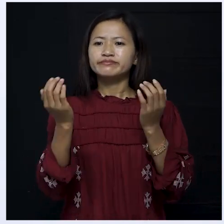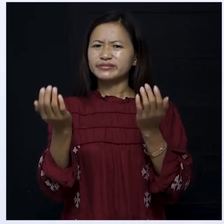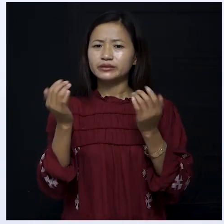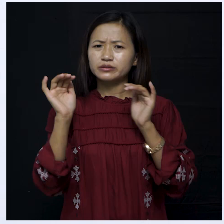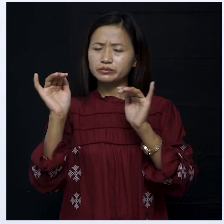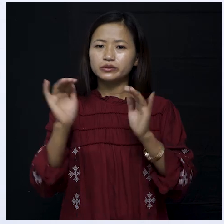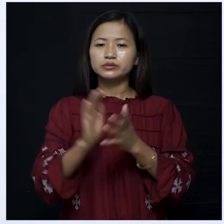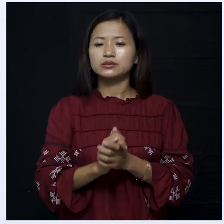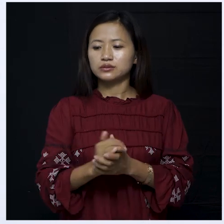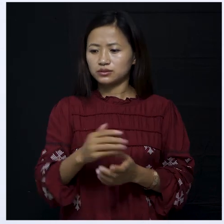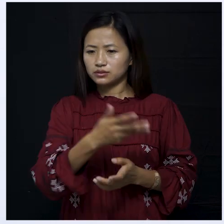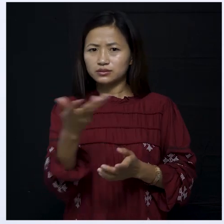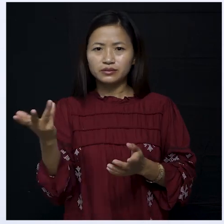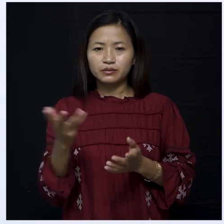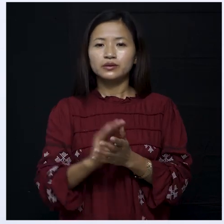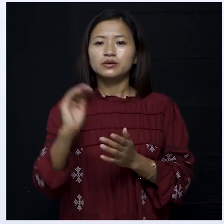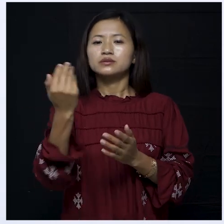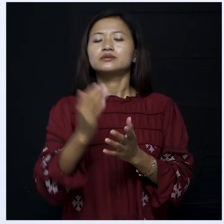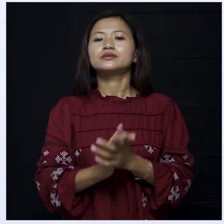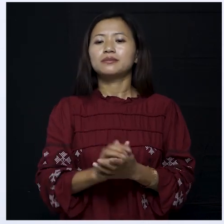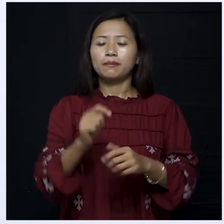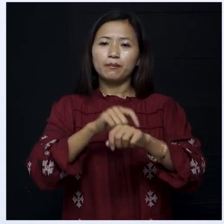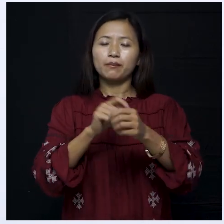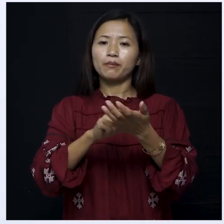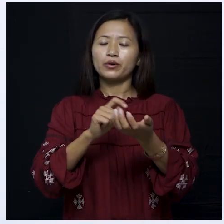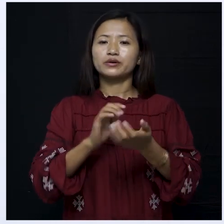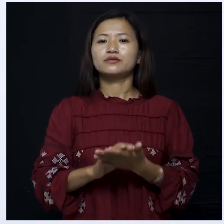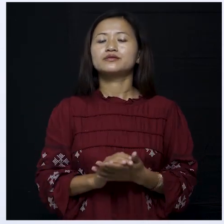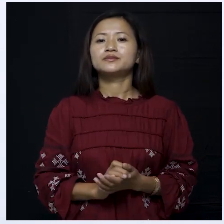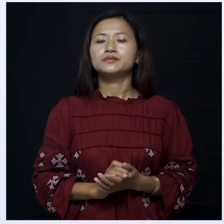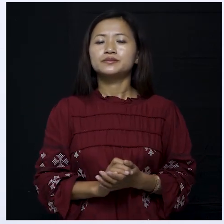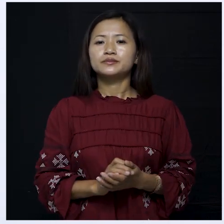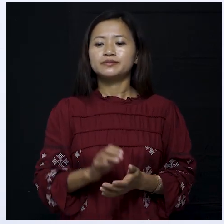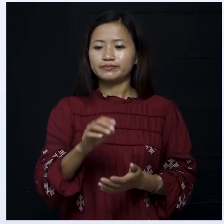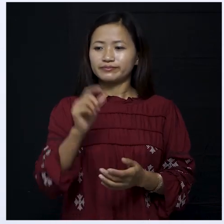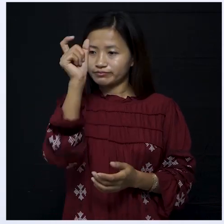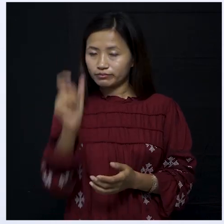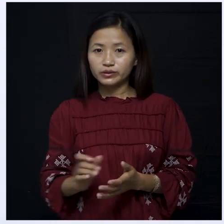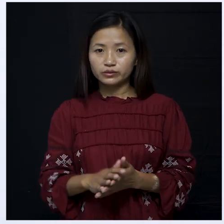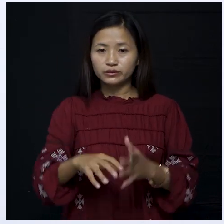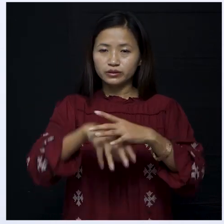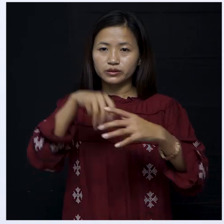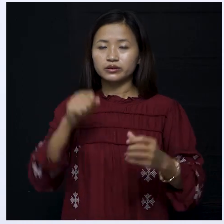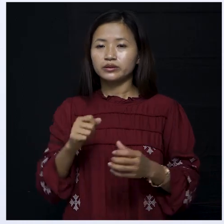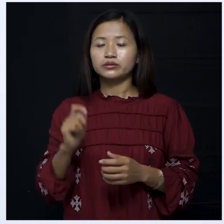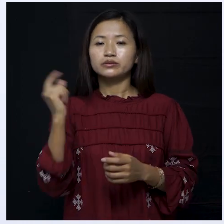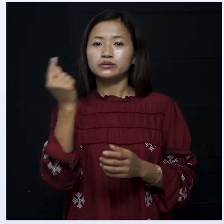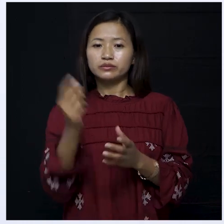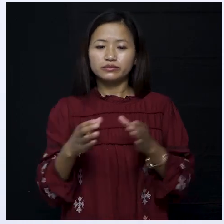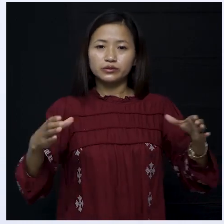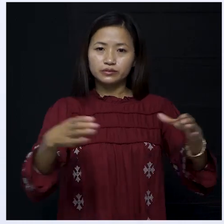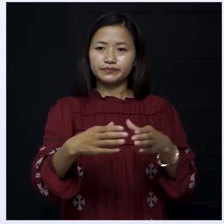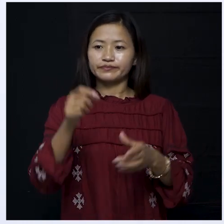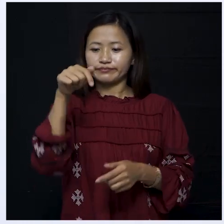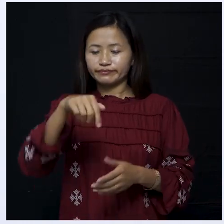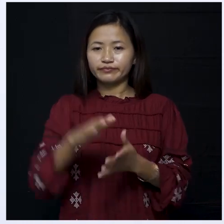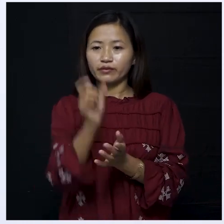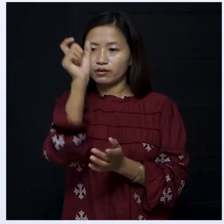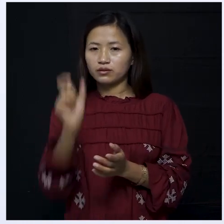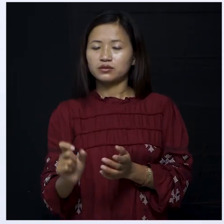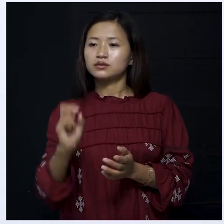Supposing somewhere in the past, at a point of time, the person was taking out the trash and this person, a